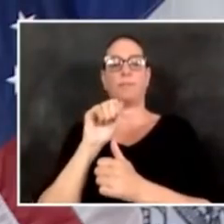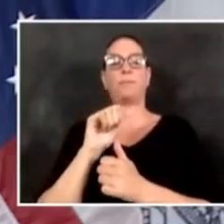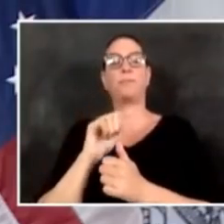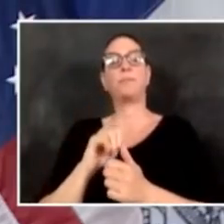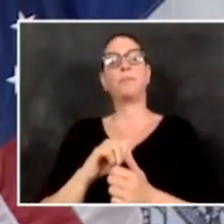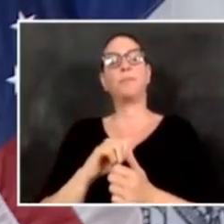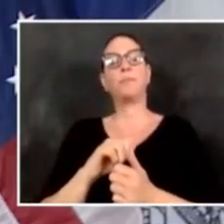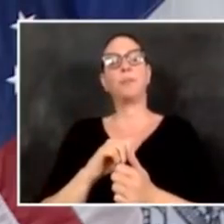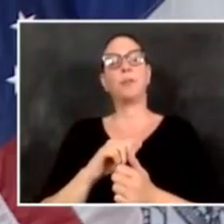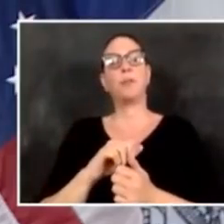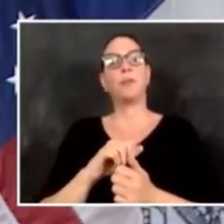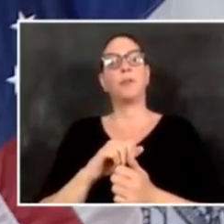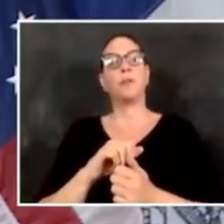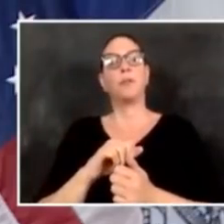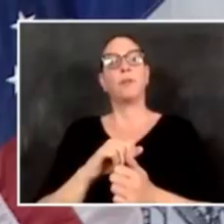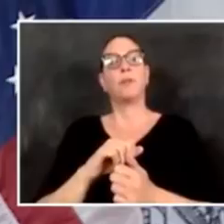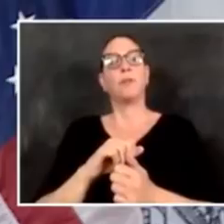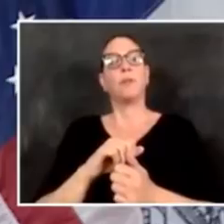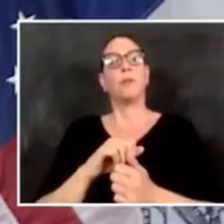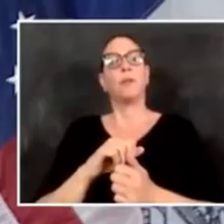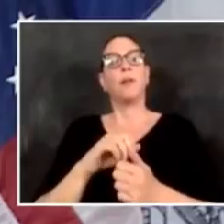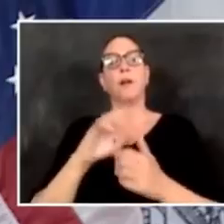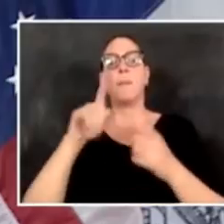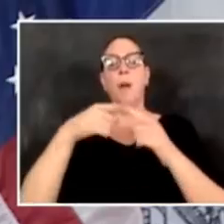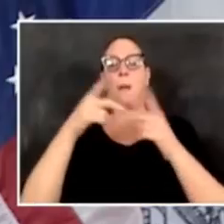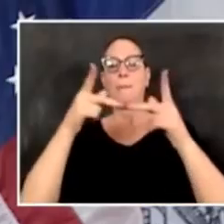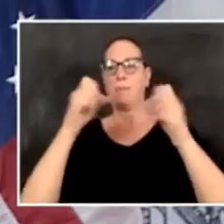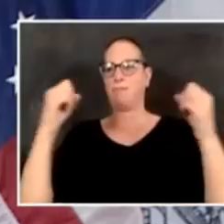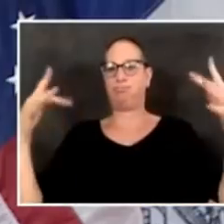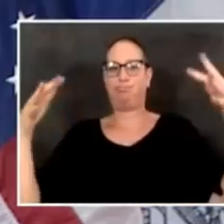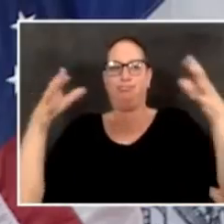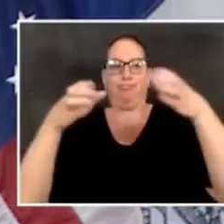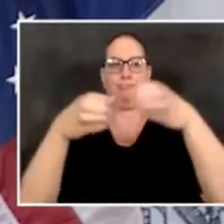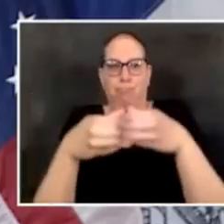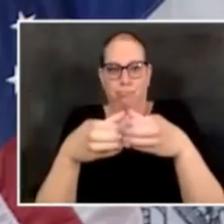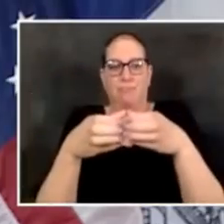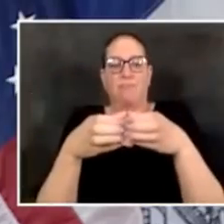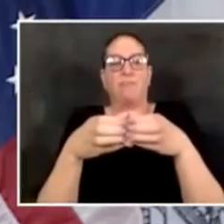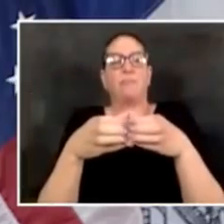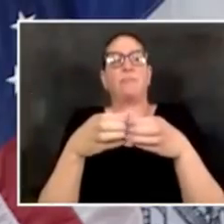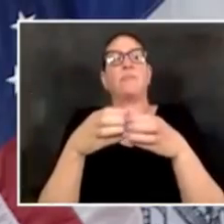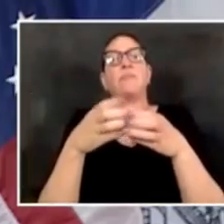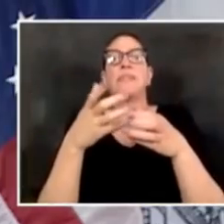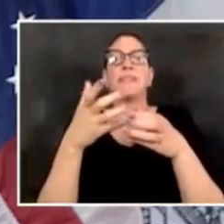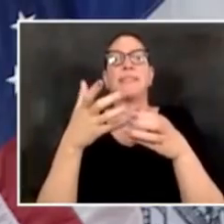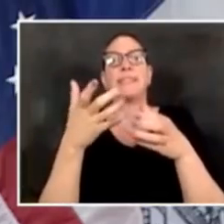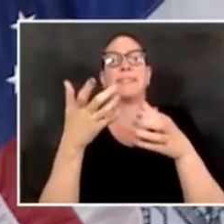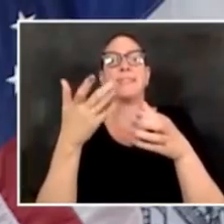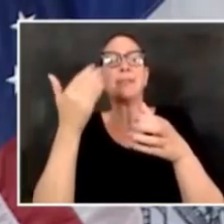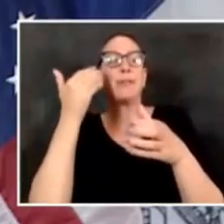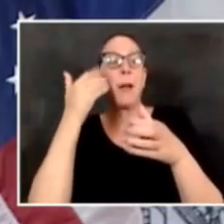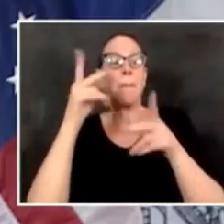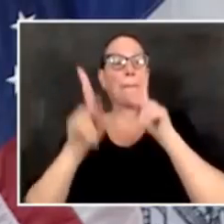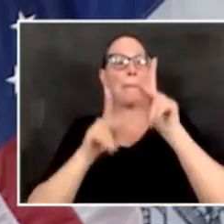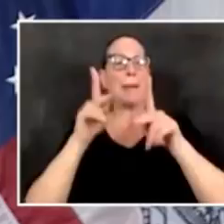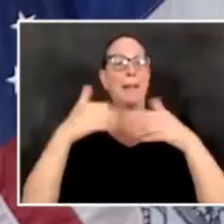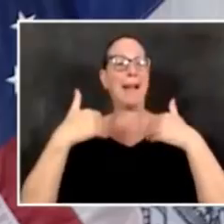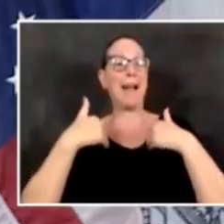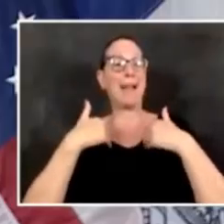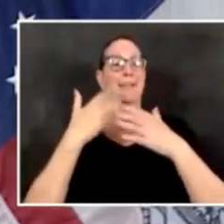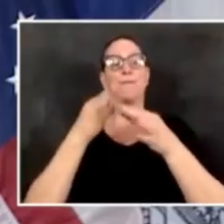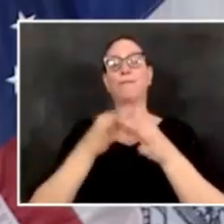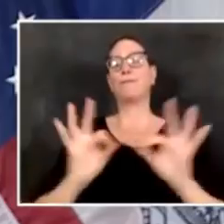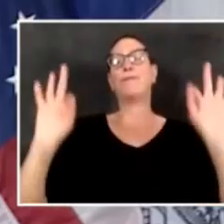gatherings in regards to freedom of expression, freedom of speech, of people